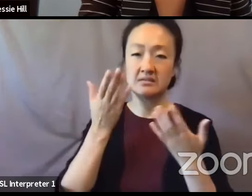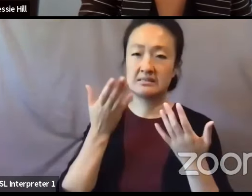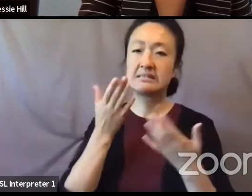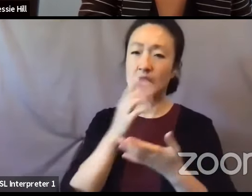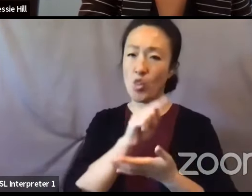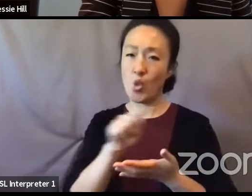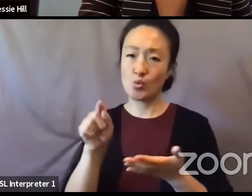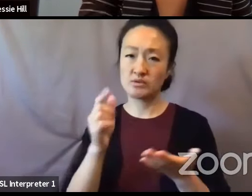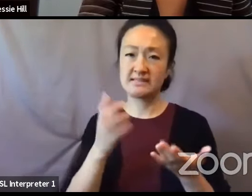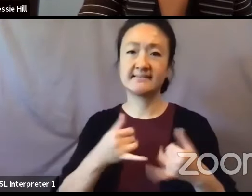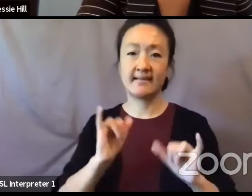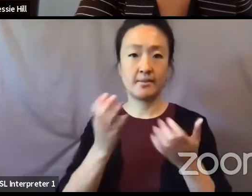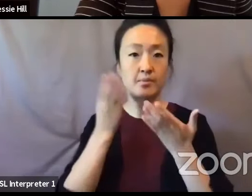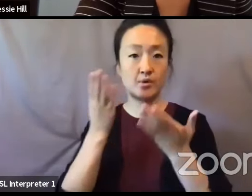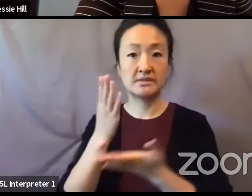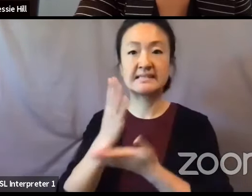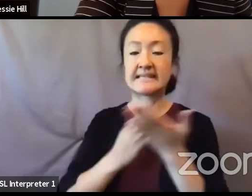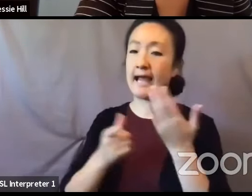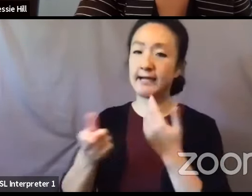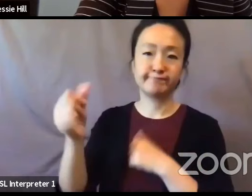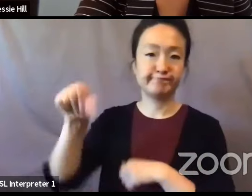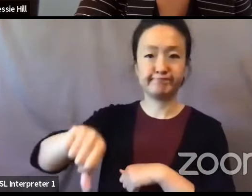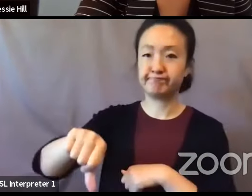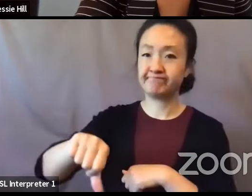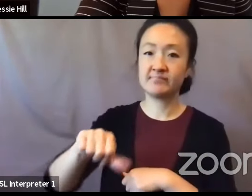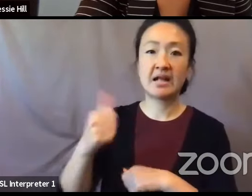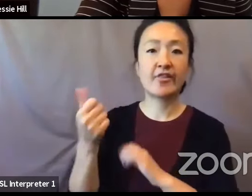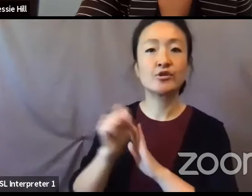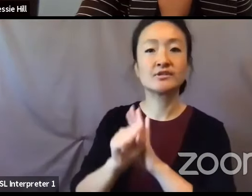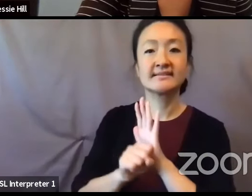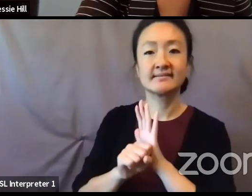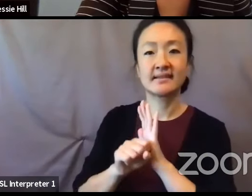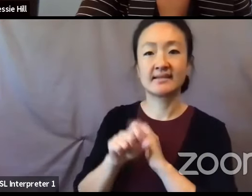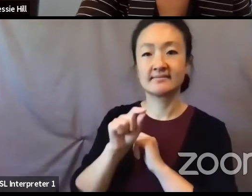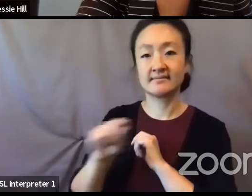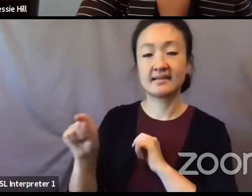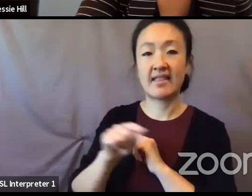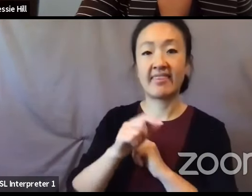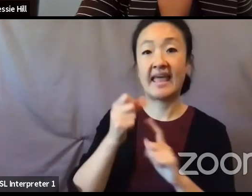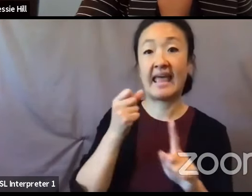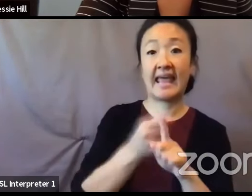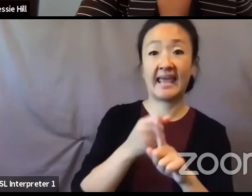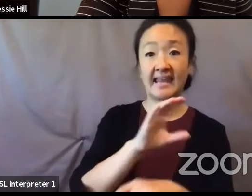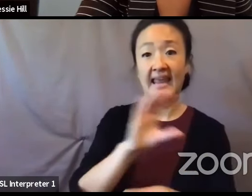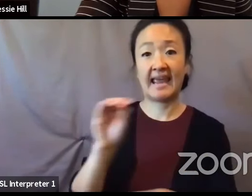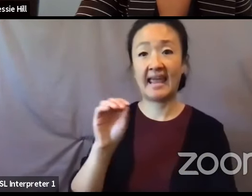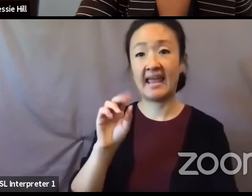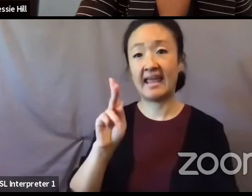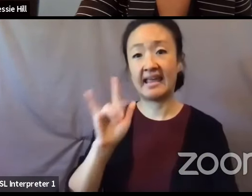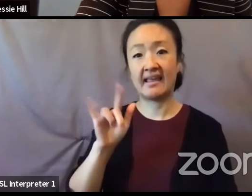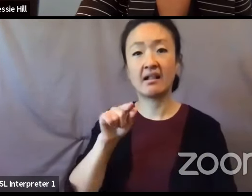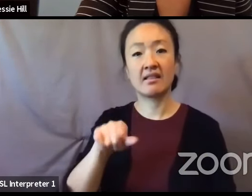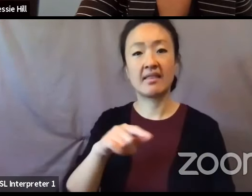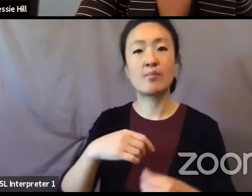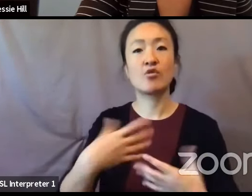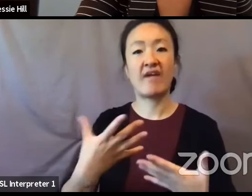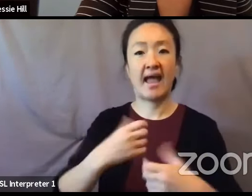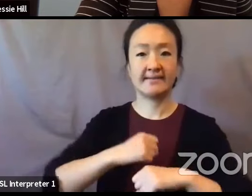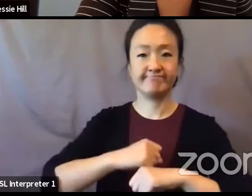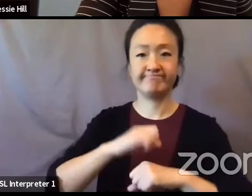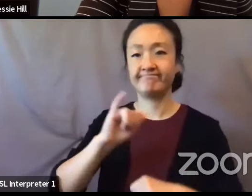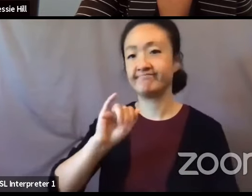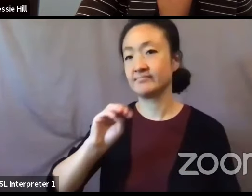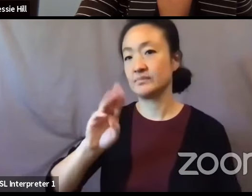proposed. There were some that were struck down in other states. And what the hit and kill bills are is they provide immunity to someone who